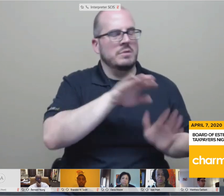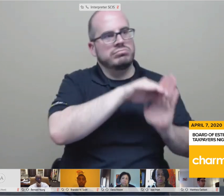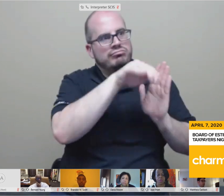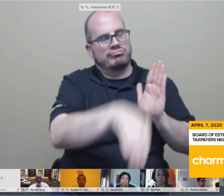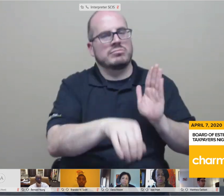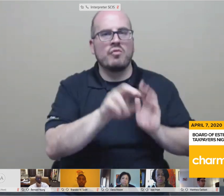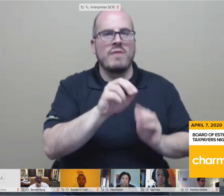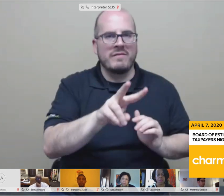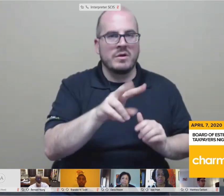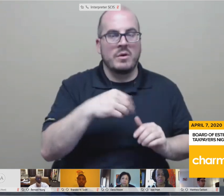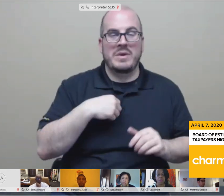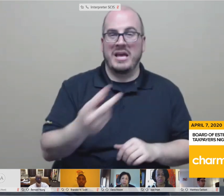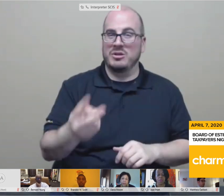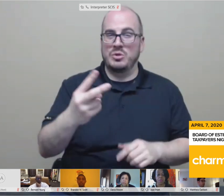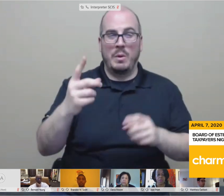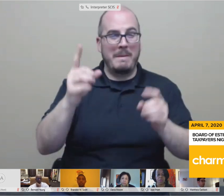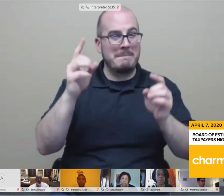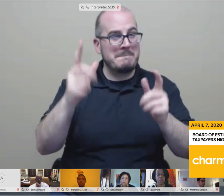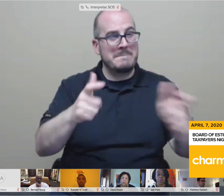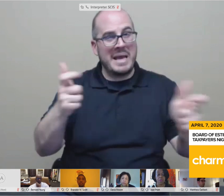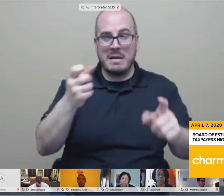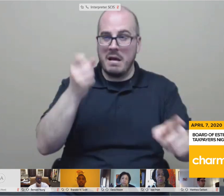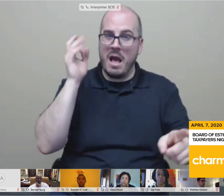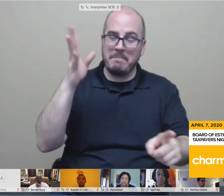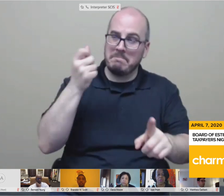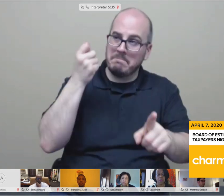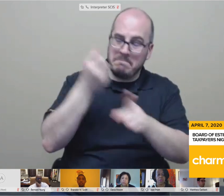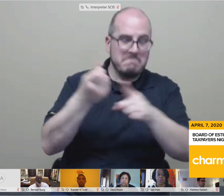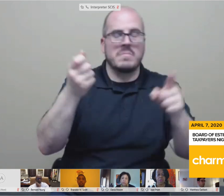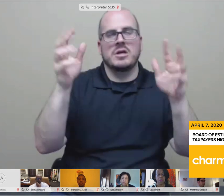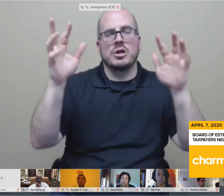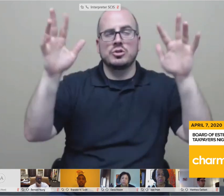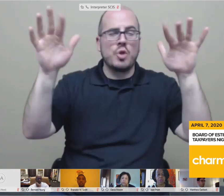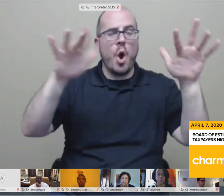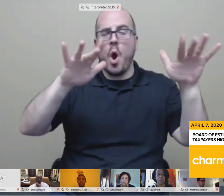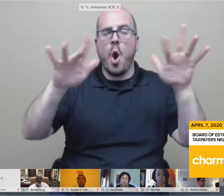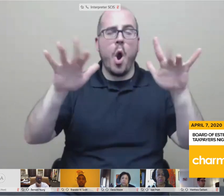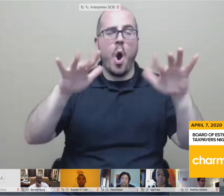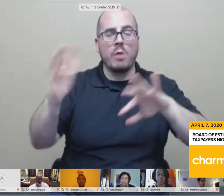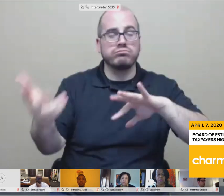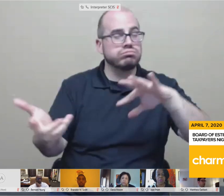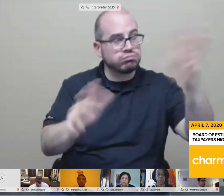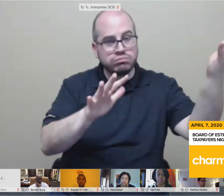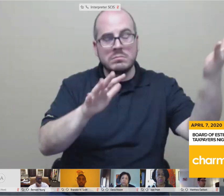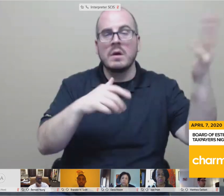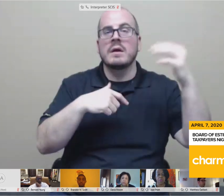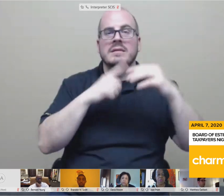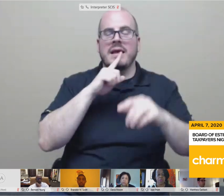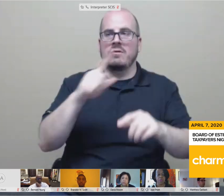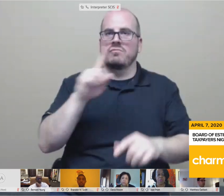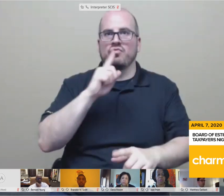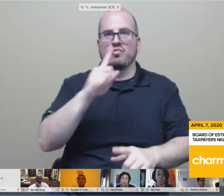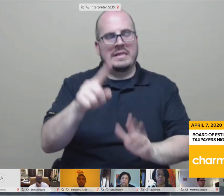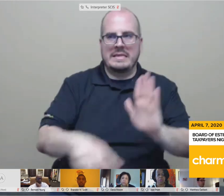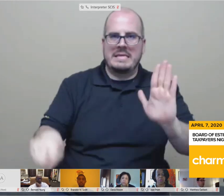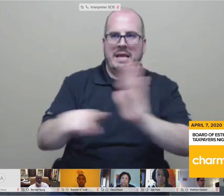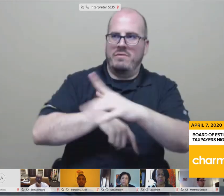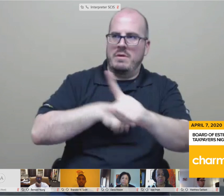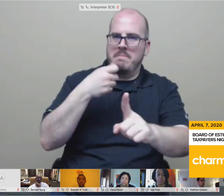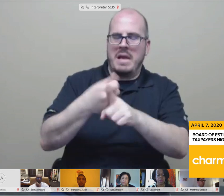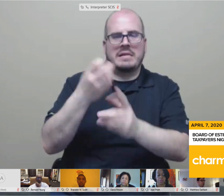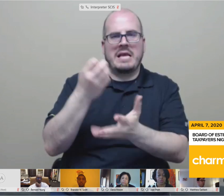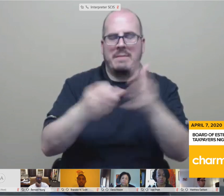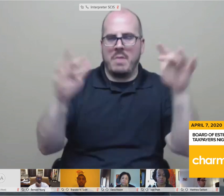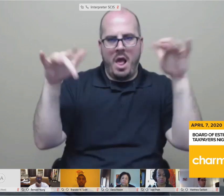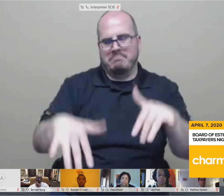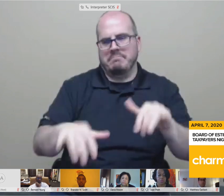two significant snowstorms in the same year, where we had significant costs. So that was one of the last times. That was one of the